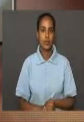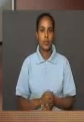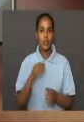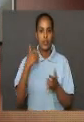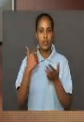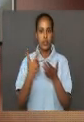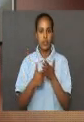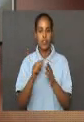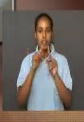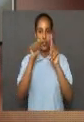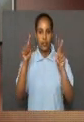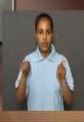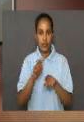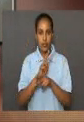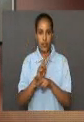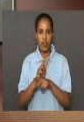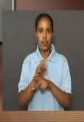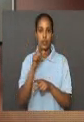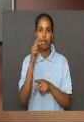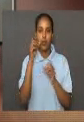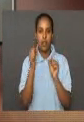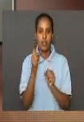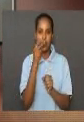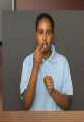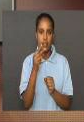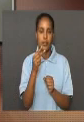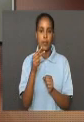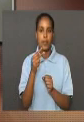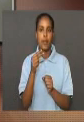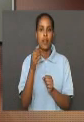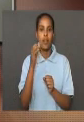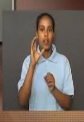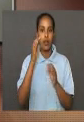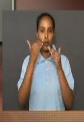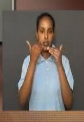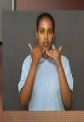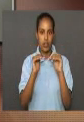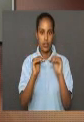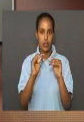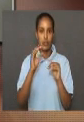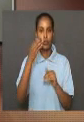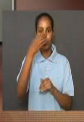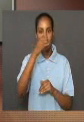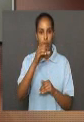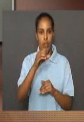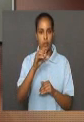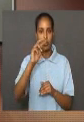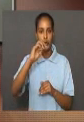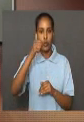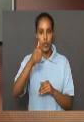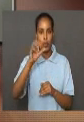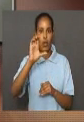In this video, you can see that in a concentrated solution of